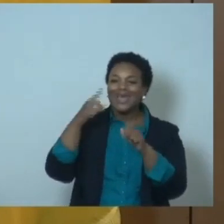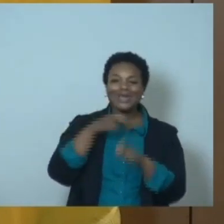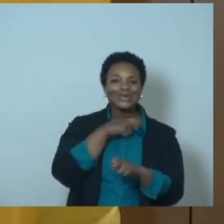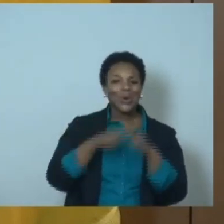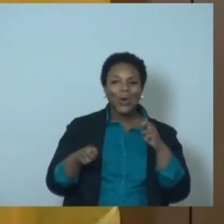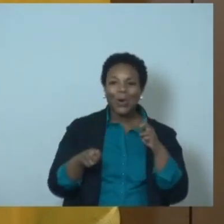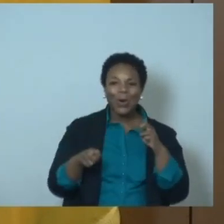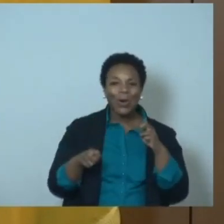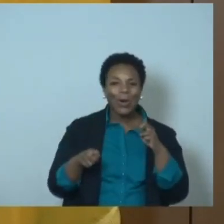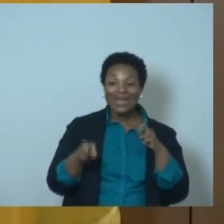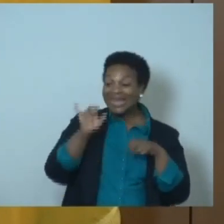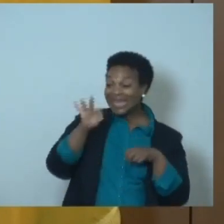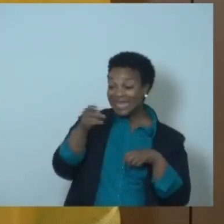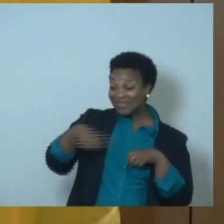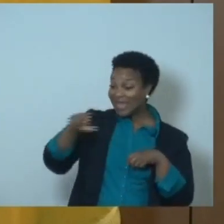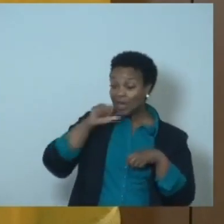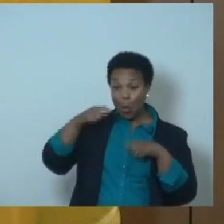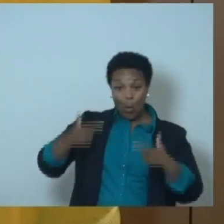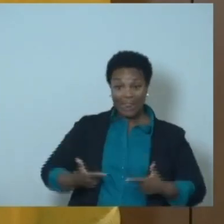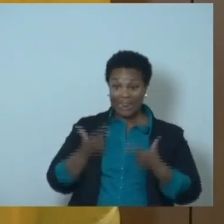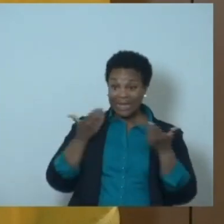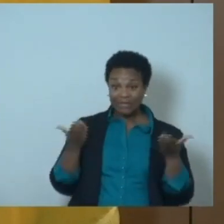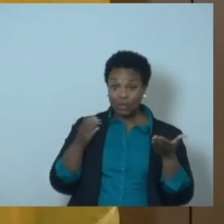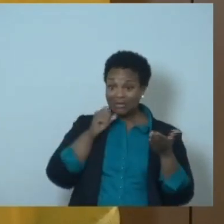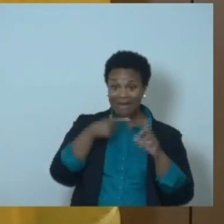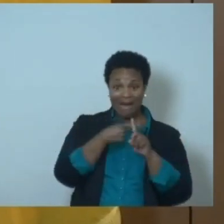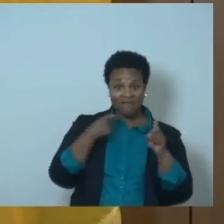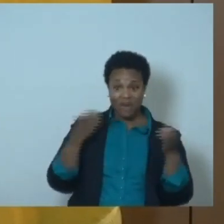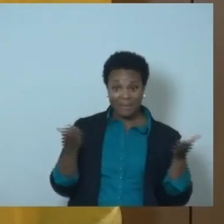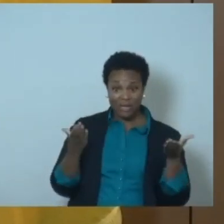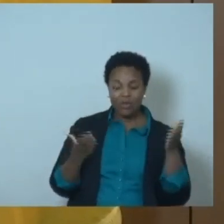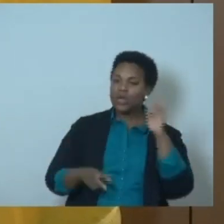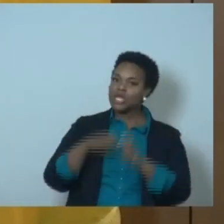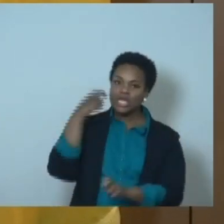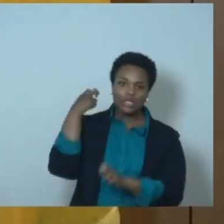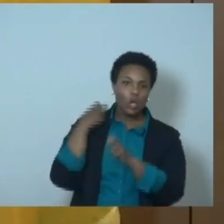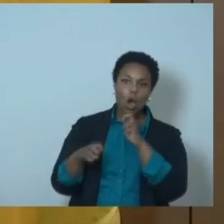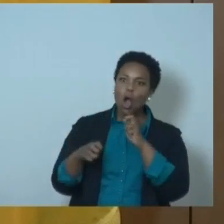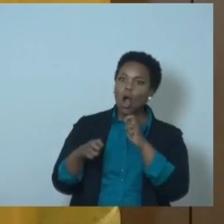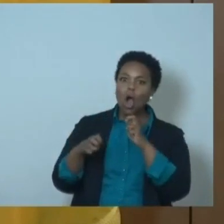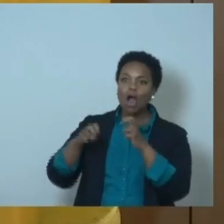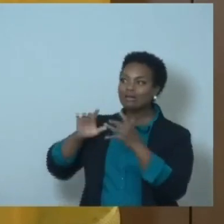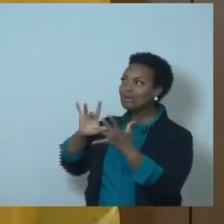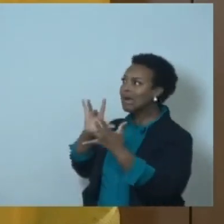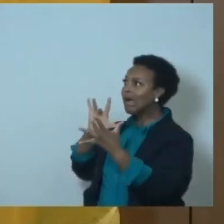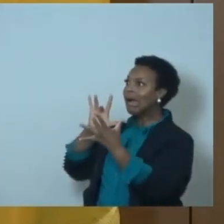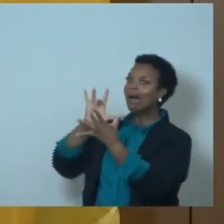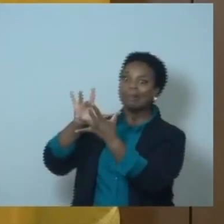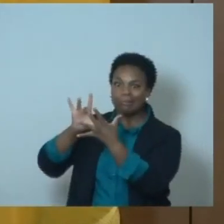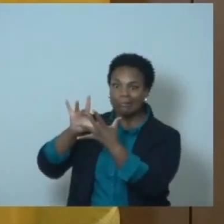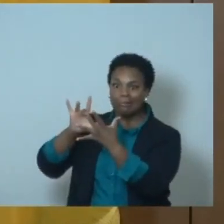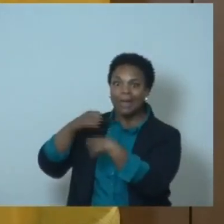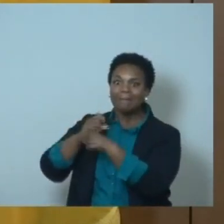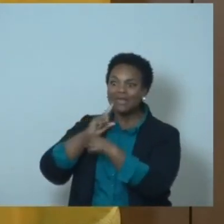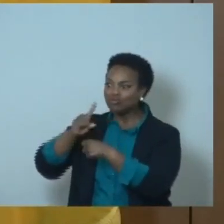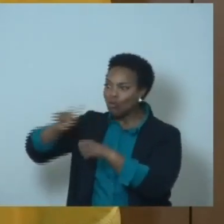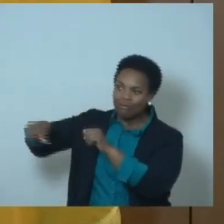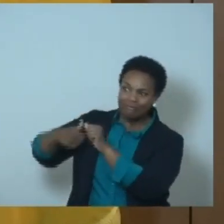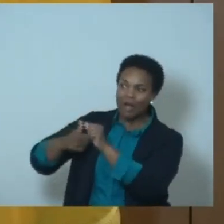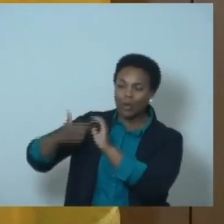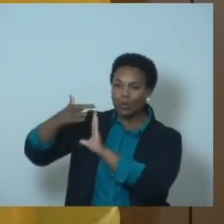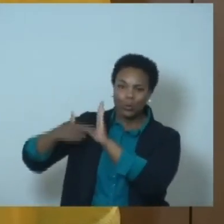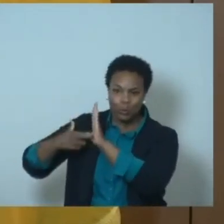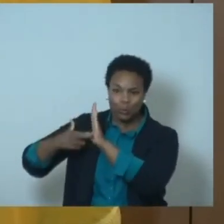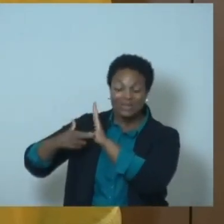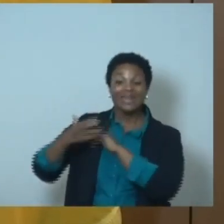of non-residents of your state, really hard to get access to them. And two, we don't have, and we're just now